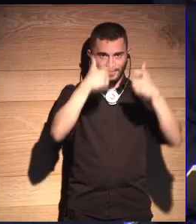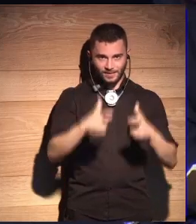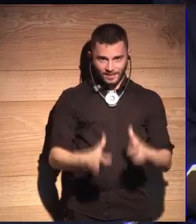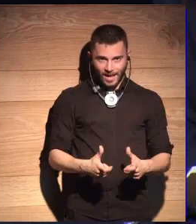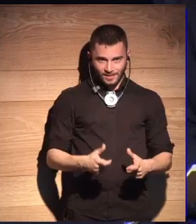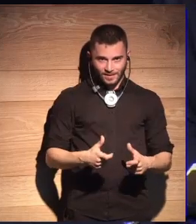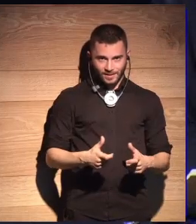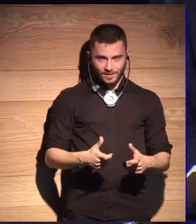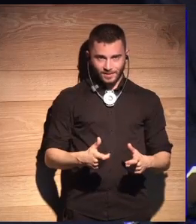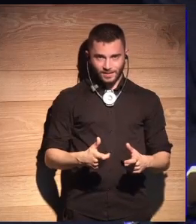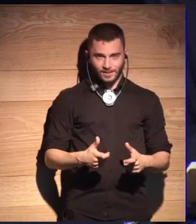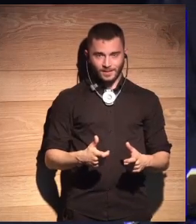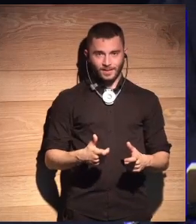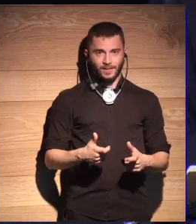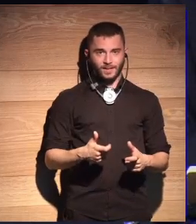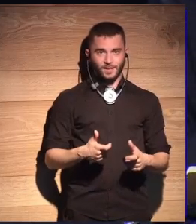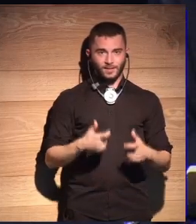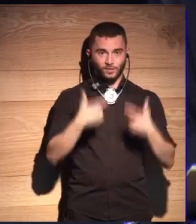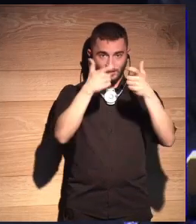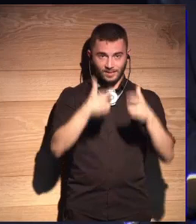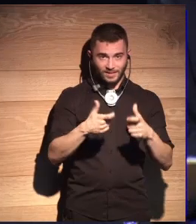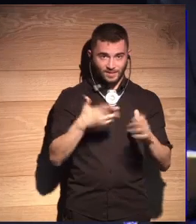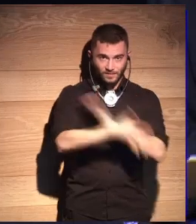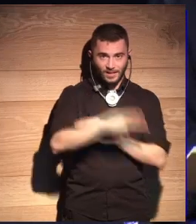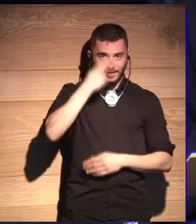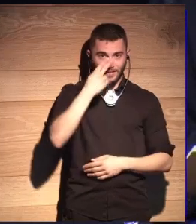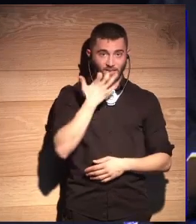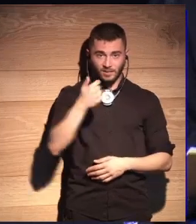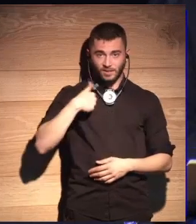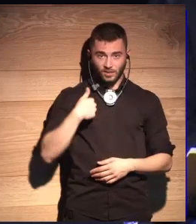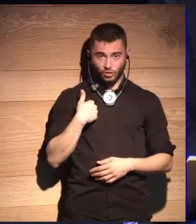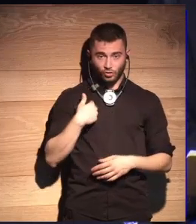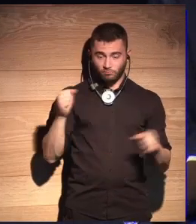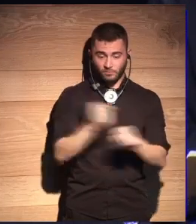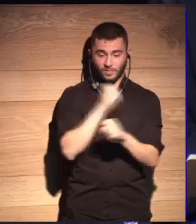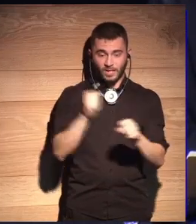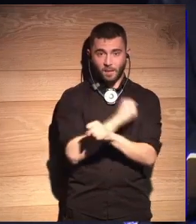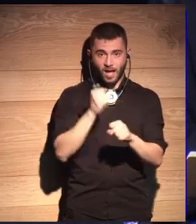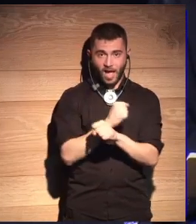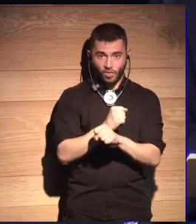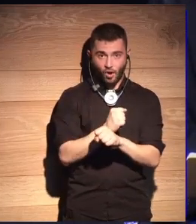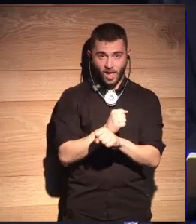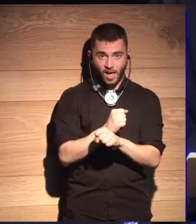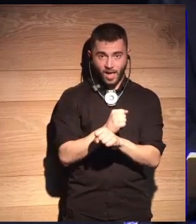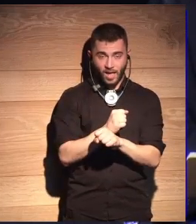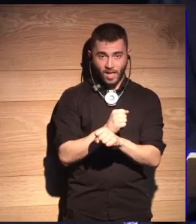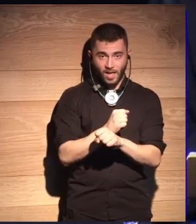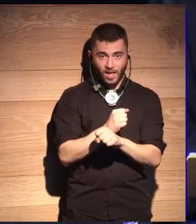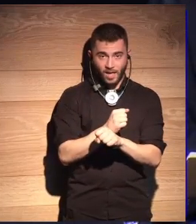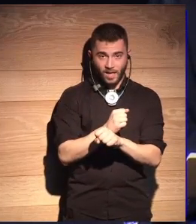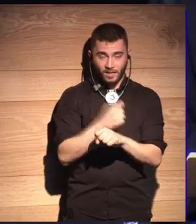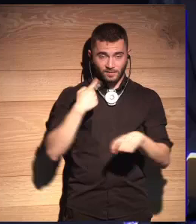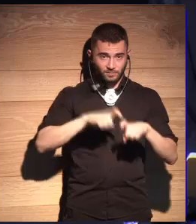that if I'm a member of the working class, that I don't need to understand everything about corporate